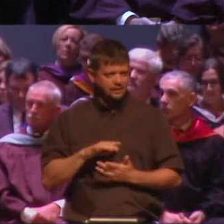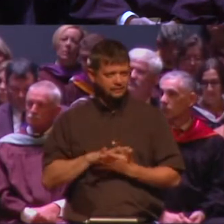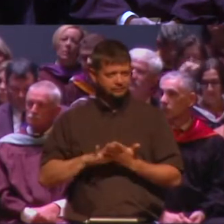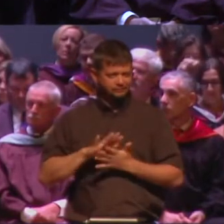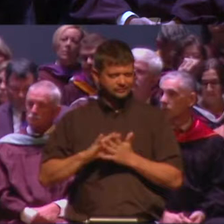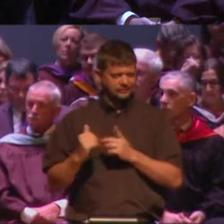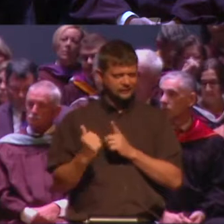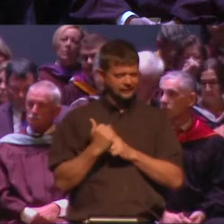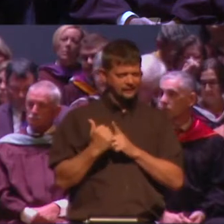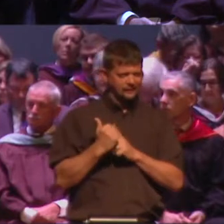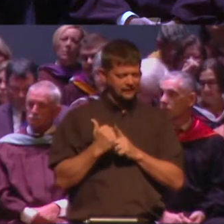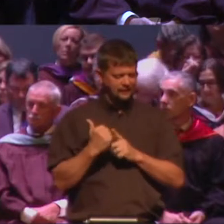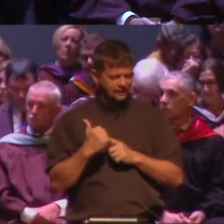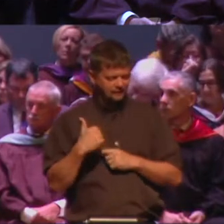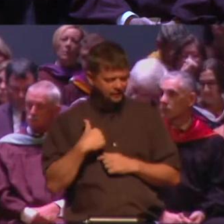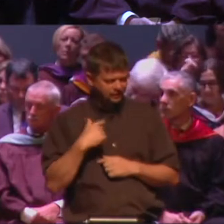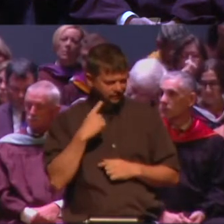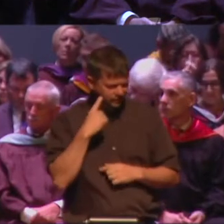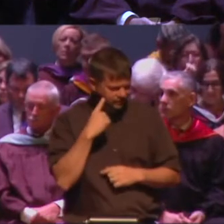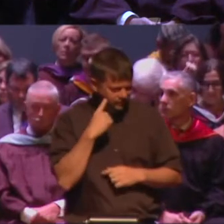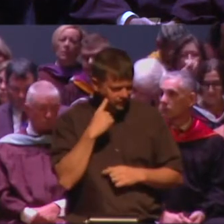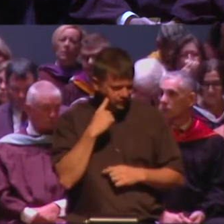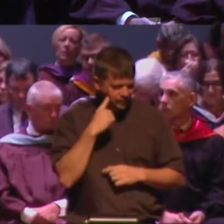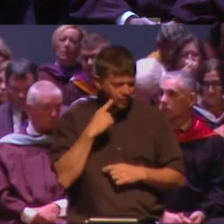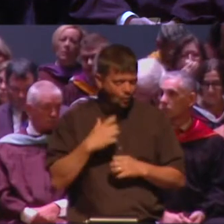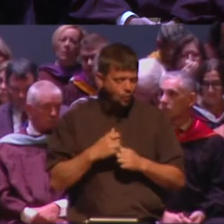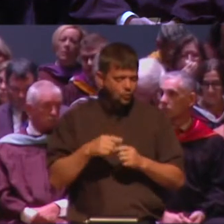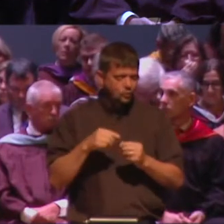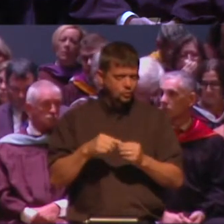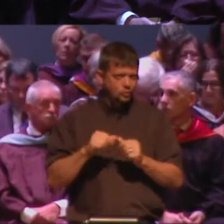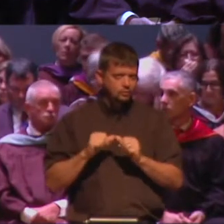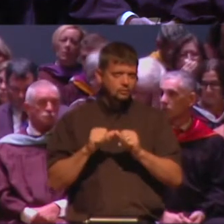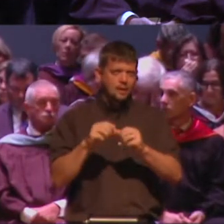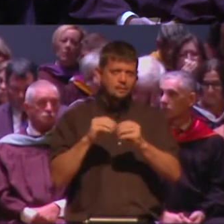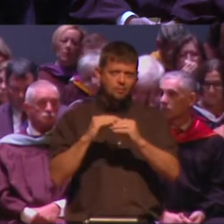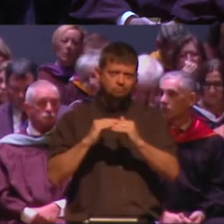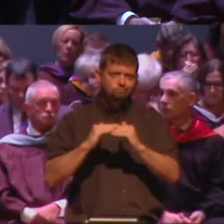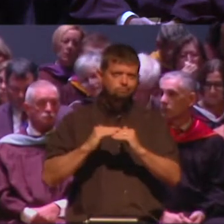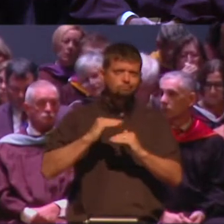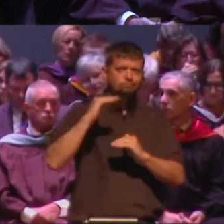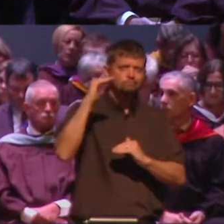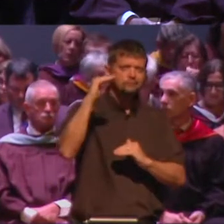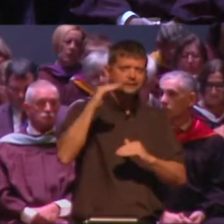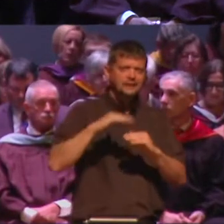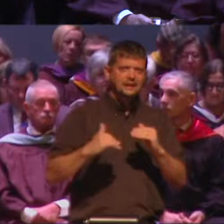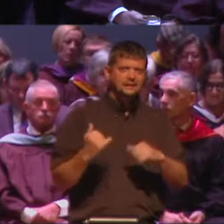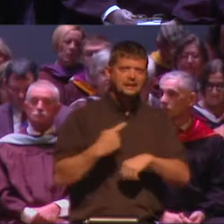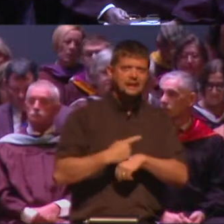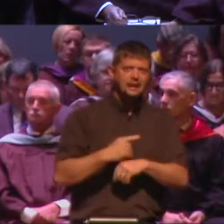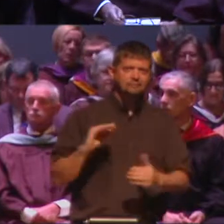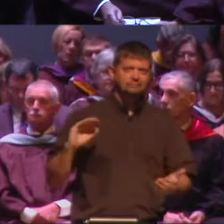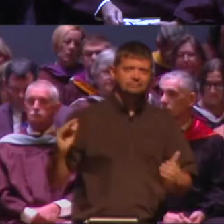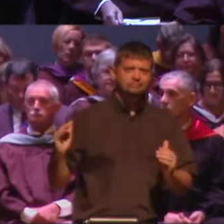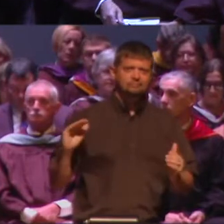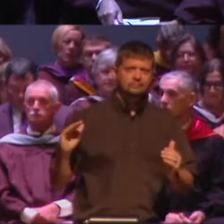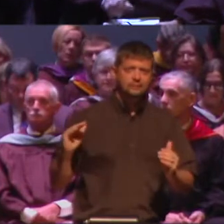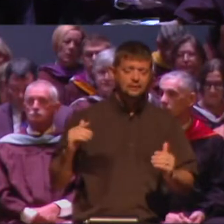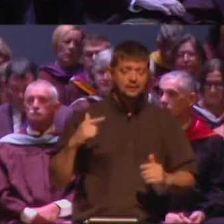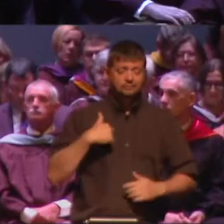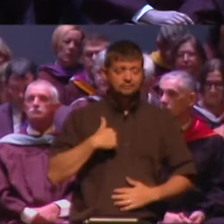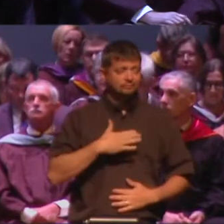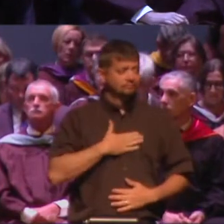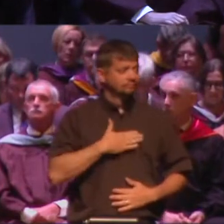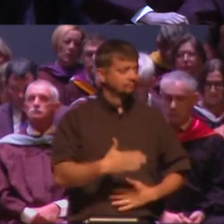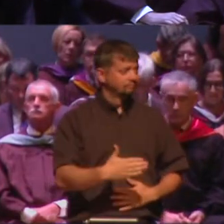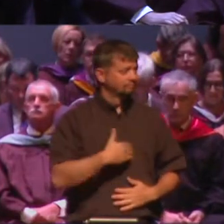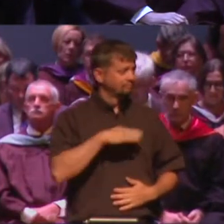pesky little voice that encourages you to reach beyond where you are today. I'll have to admit, I have never